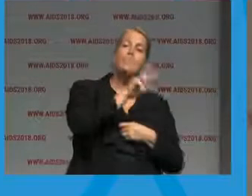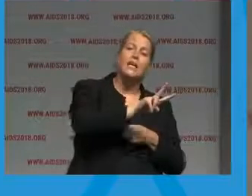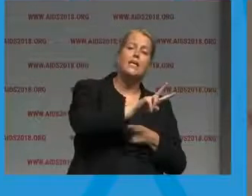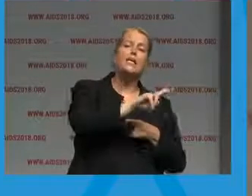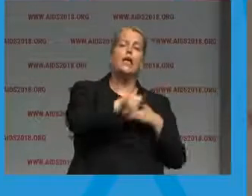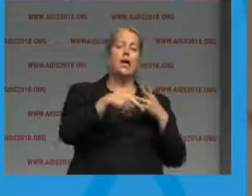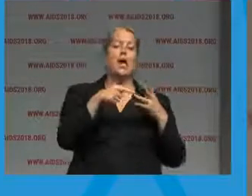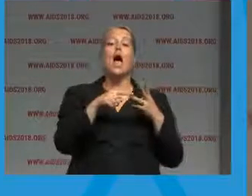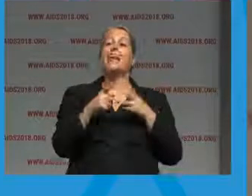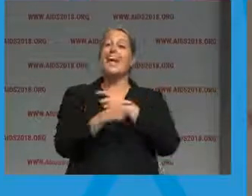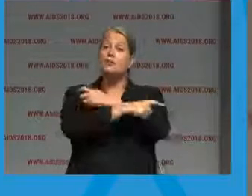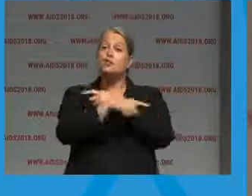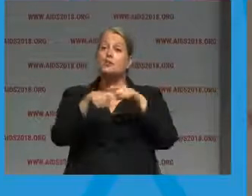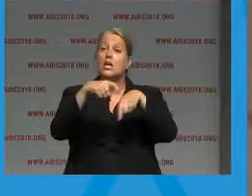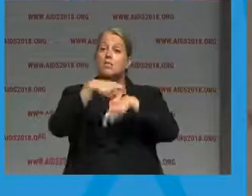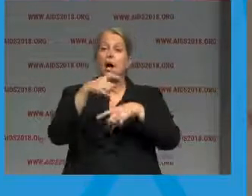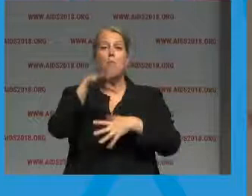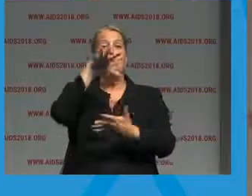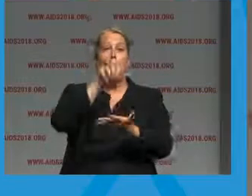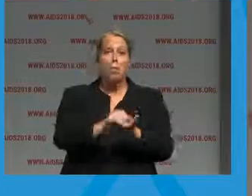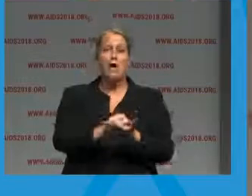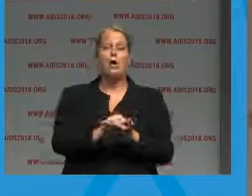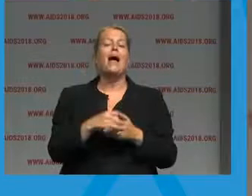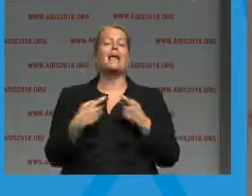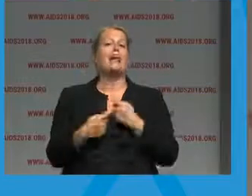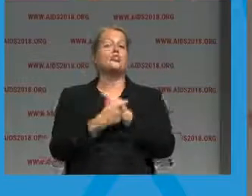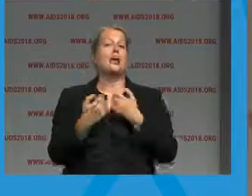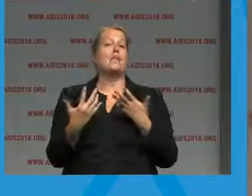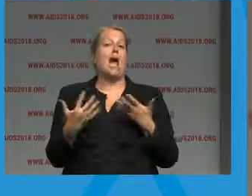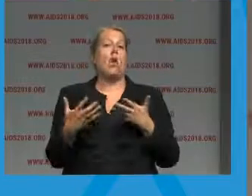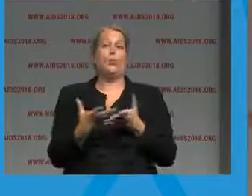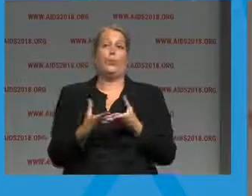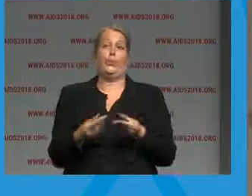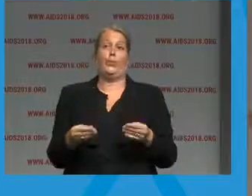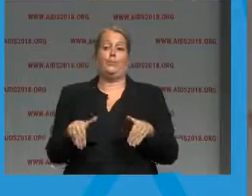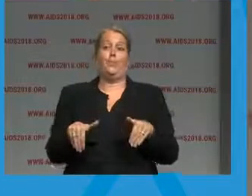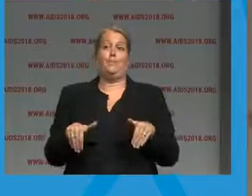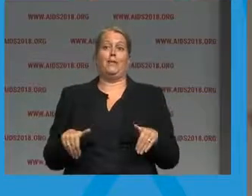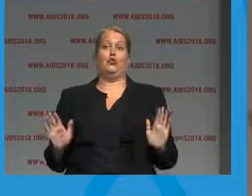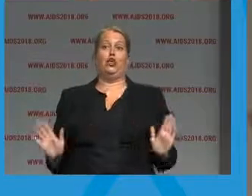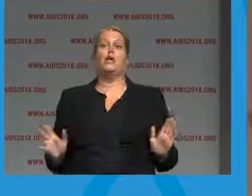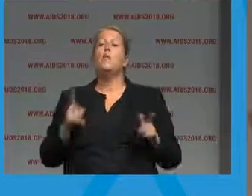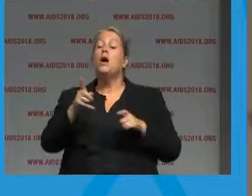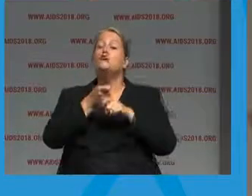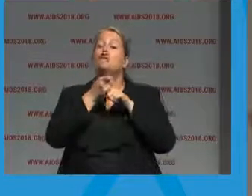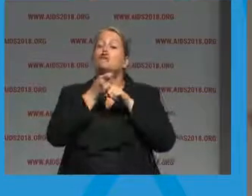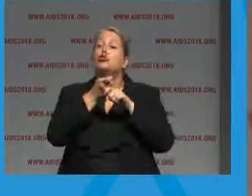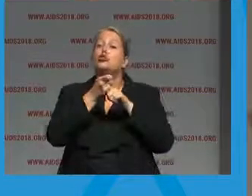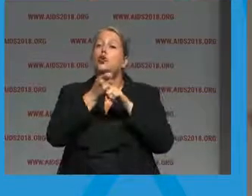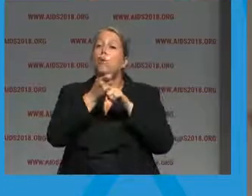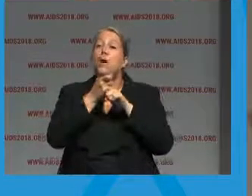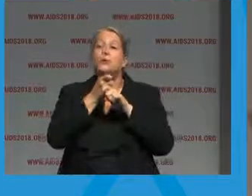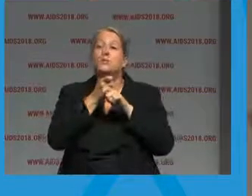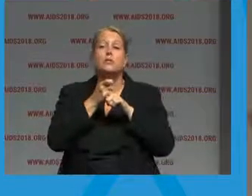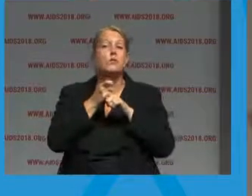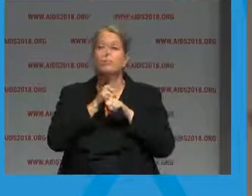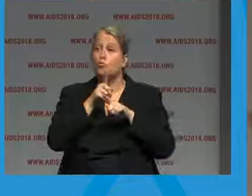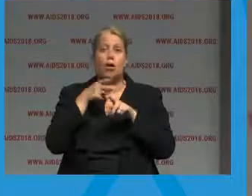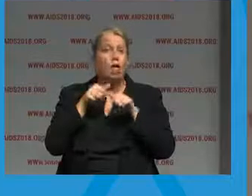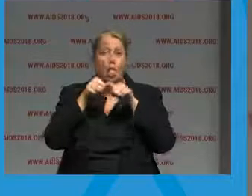my cancer. My cancer right now is in remission, but if I default on my treatment, then it will come up. So if